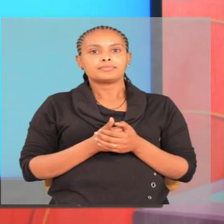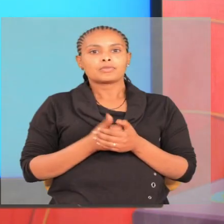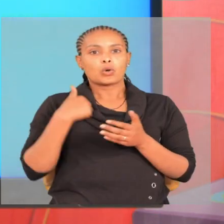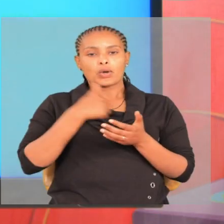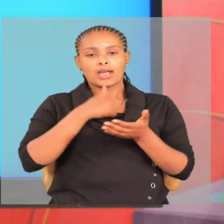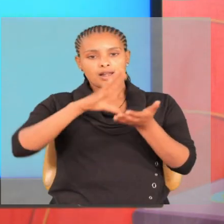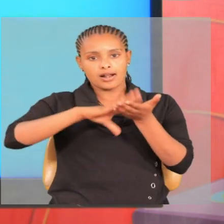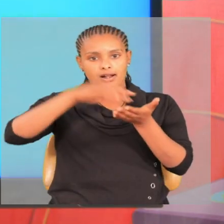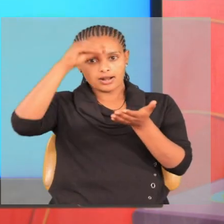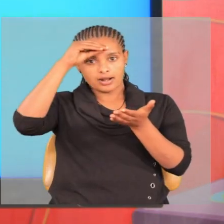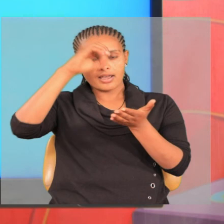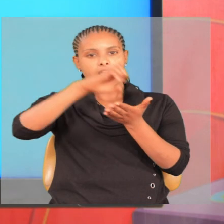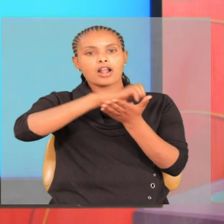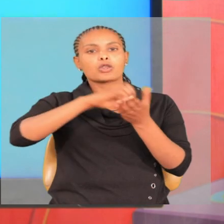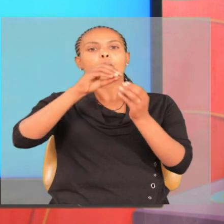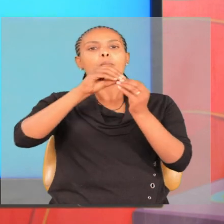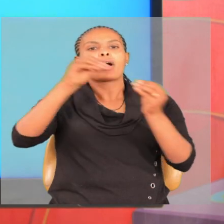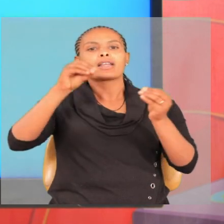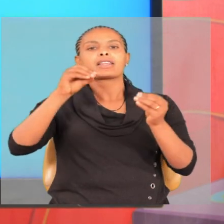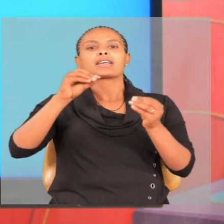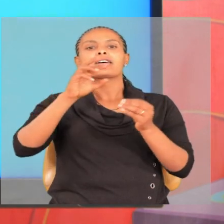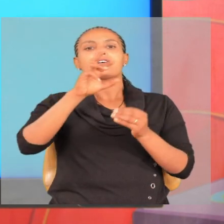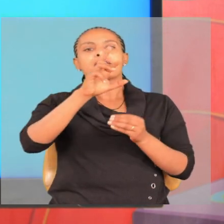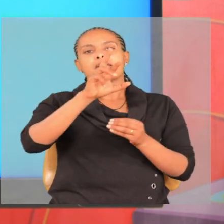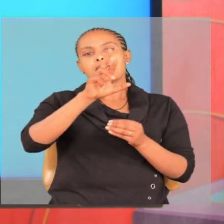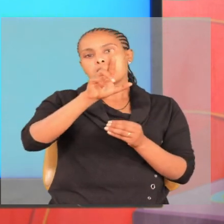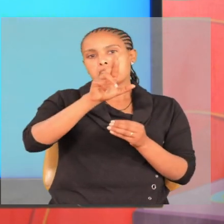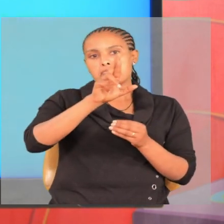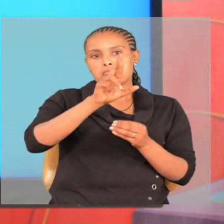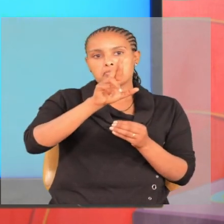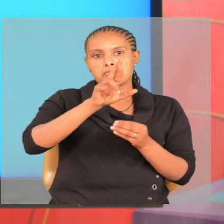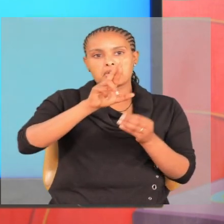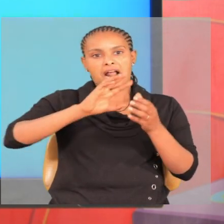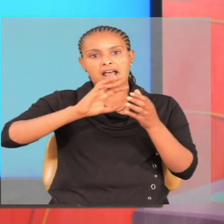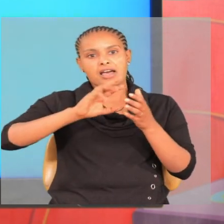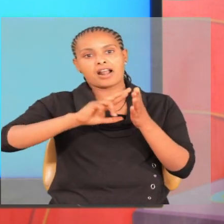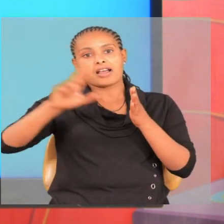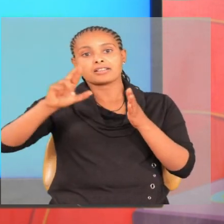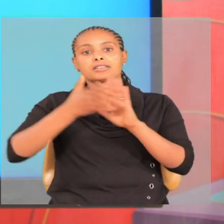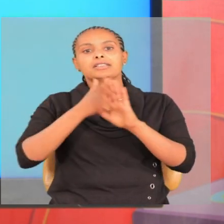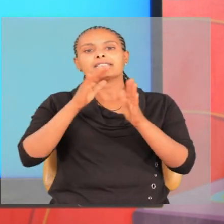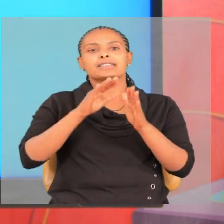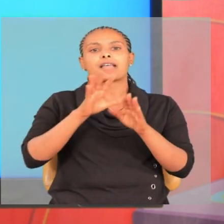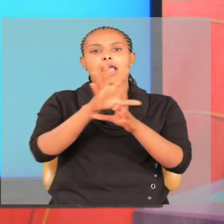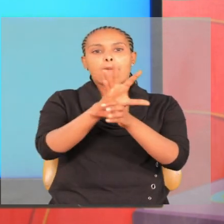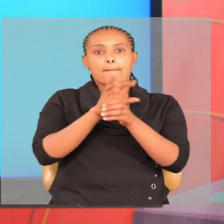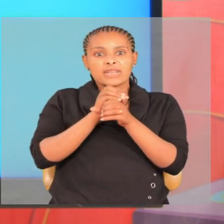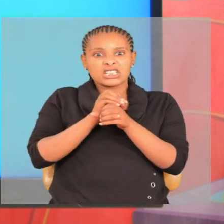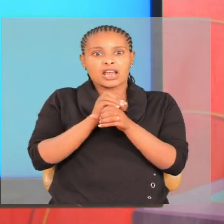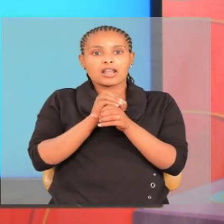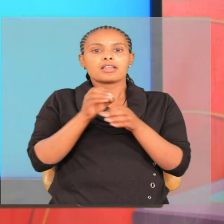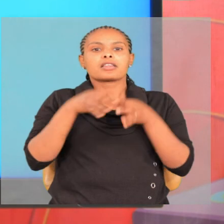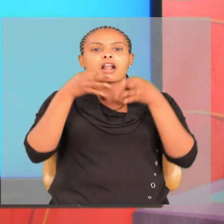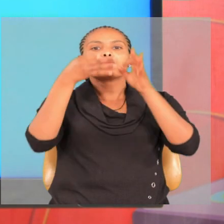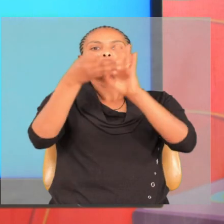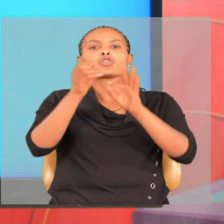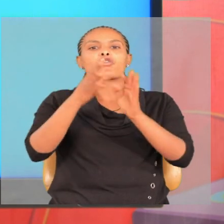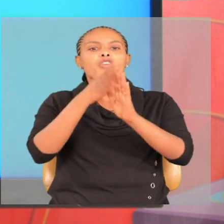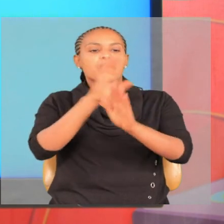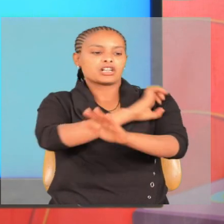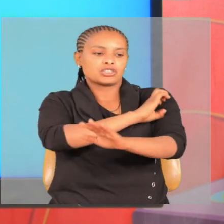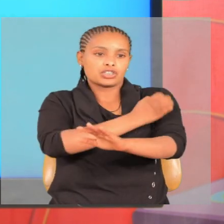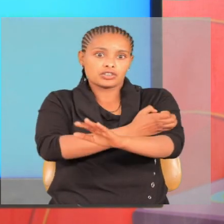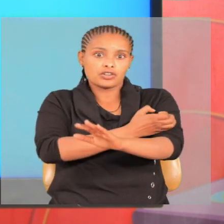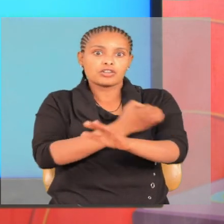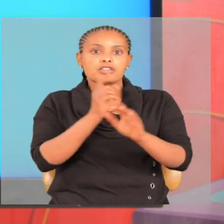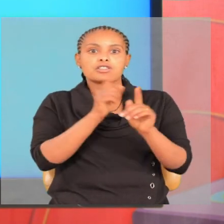We learned electromagnetic radiation. Electromagnetic radiation is the emission and transmission of energy